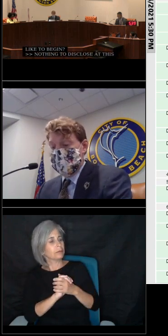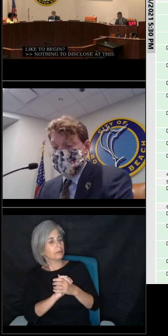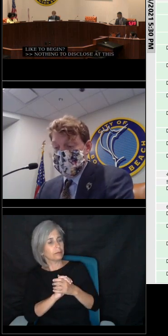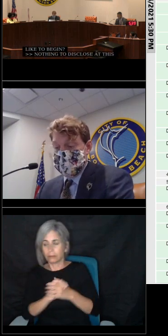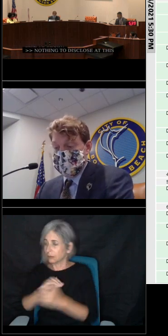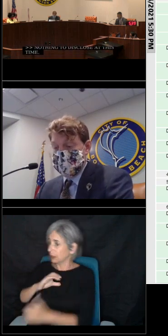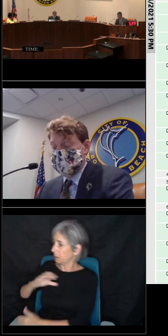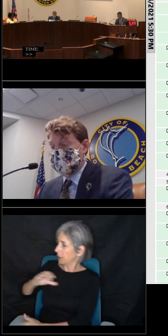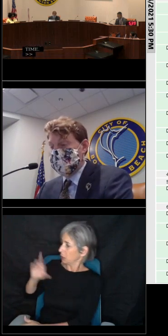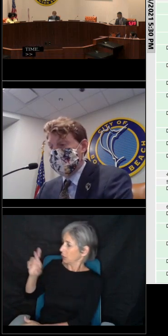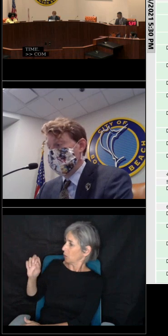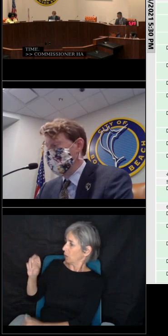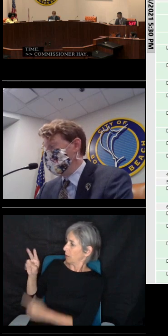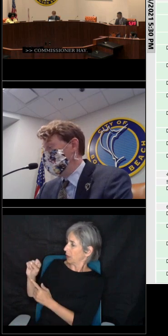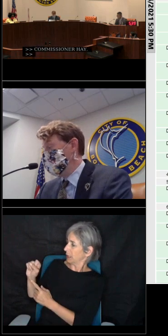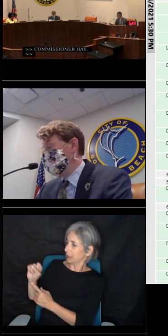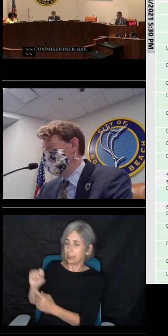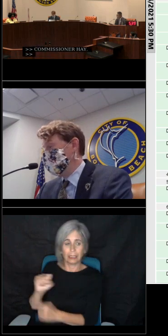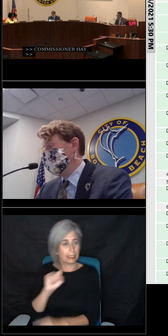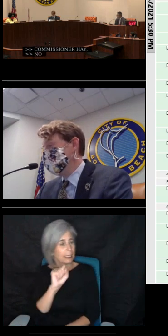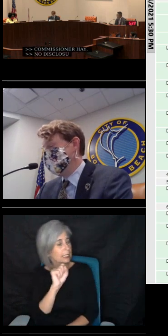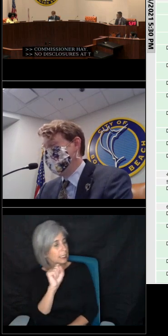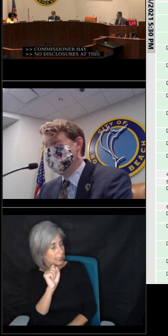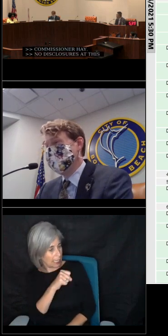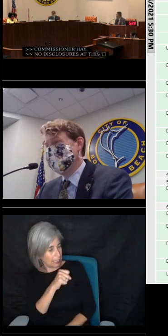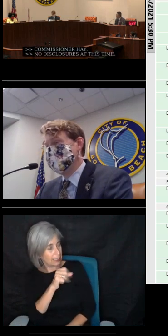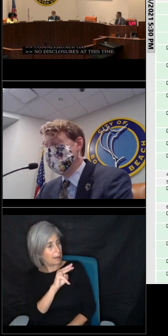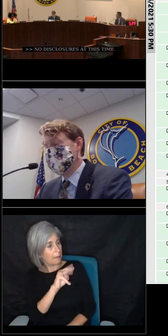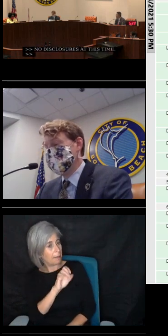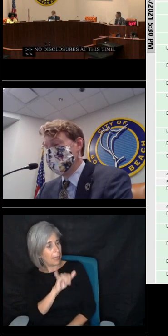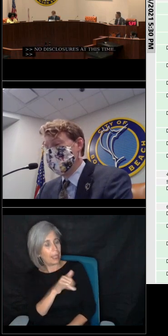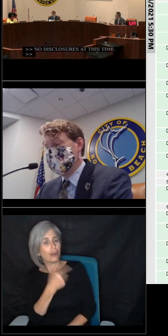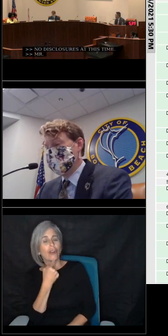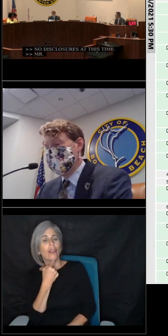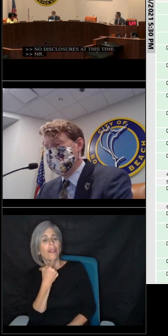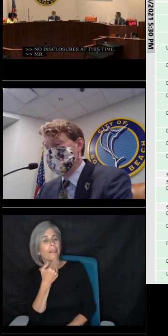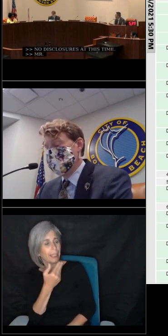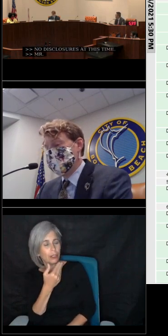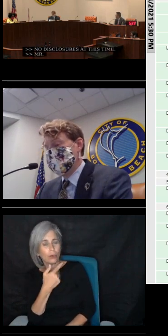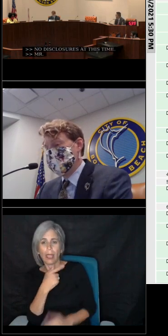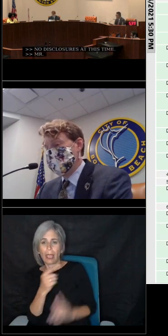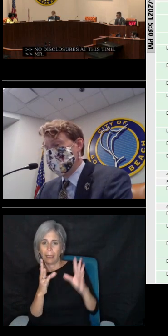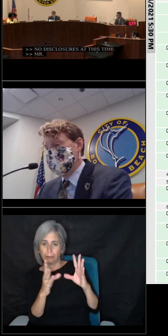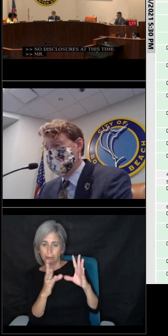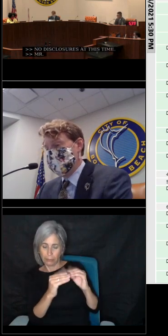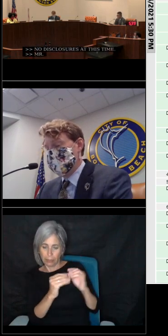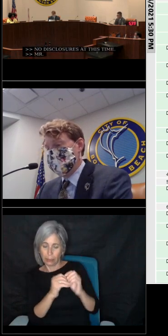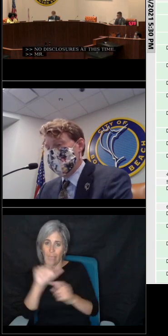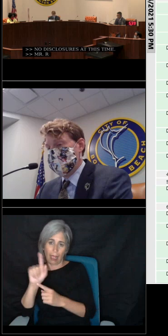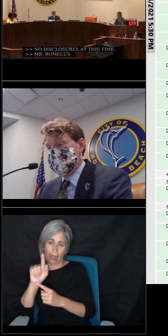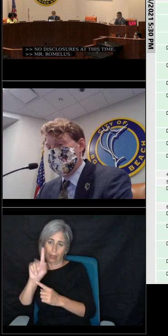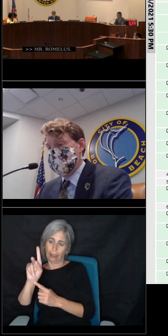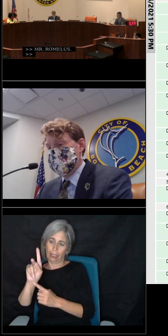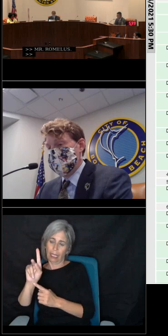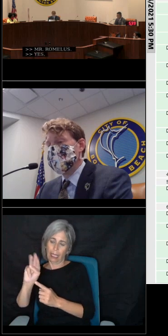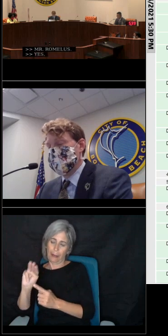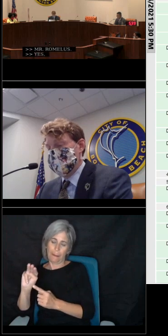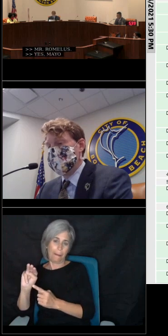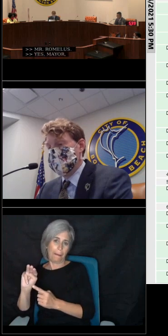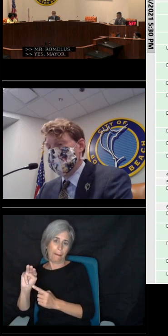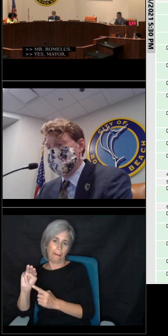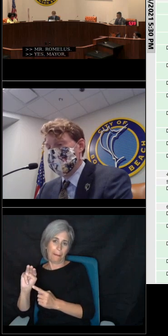Commissioner Romulus. Yes, Chair, Mayor, thank you. I met with LKM. I'm not sure